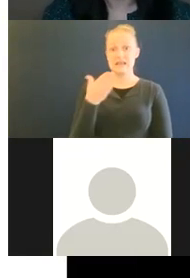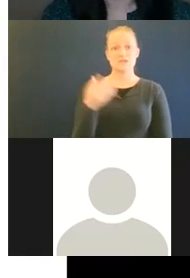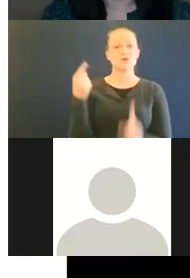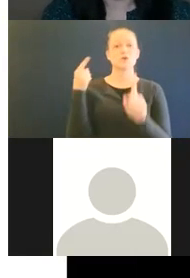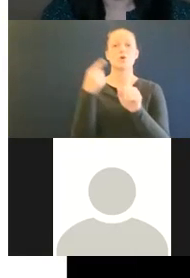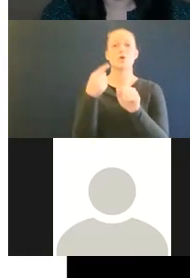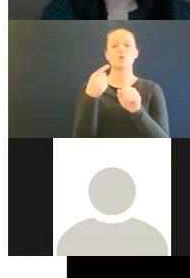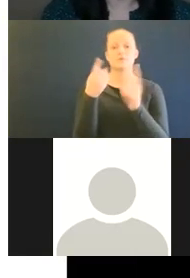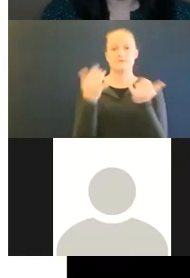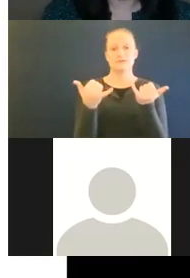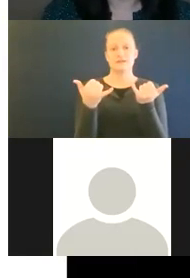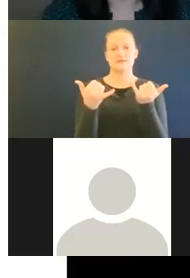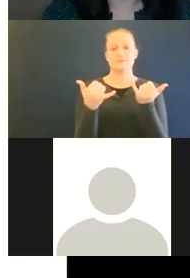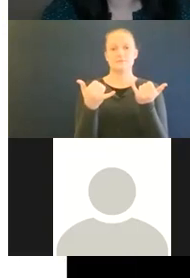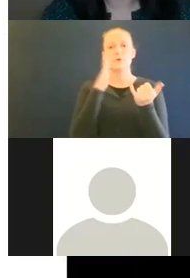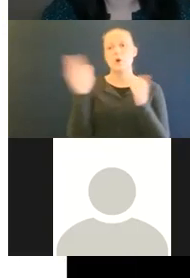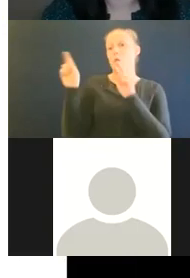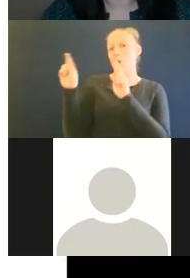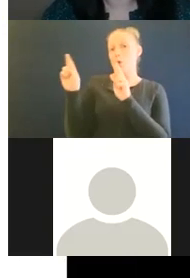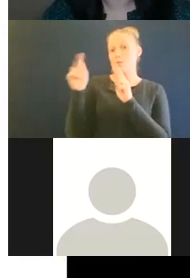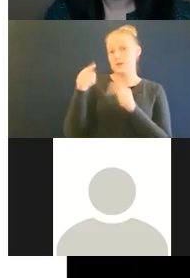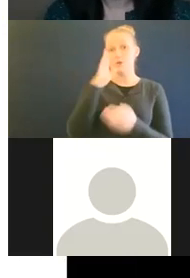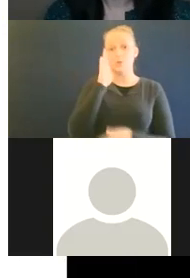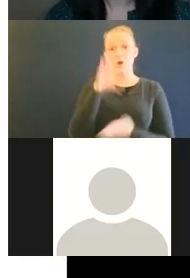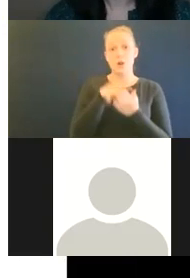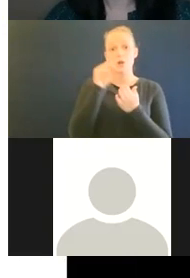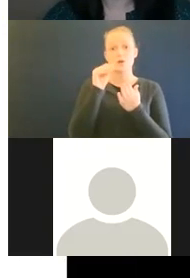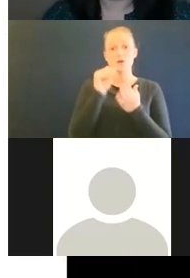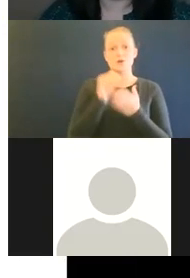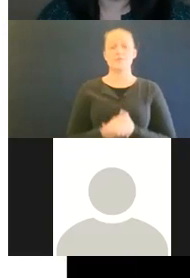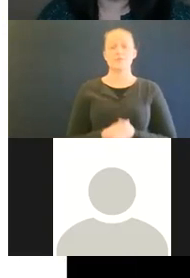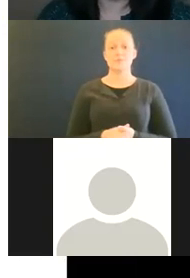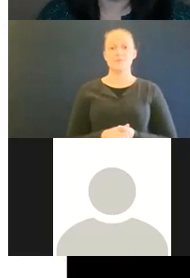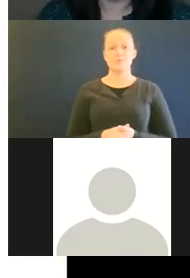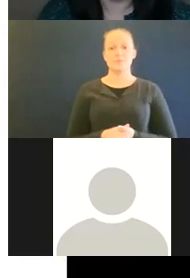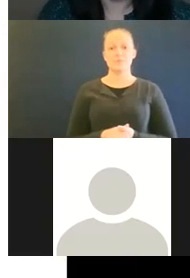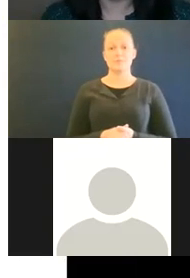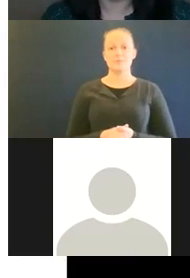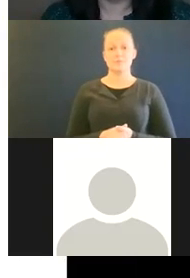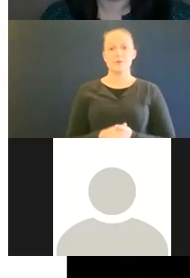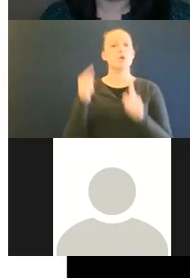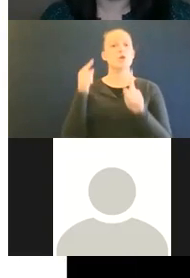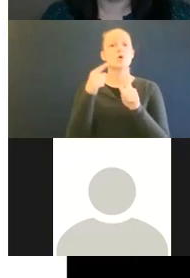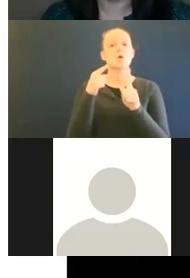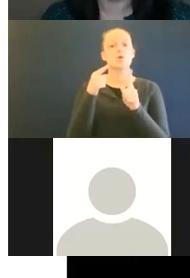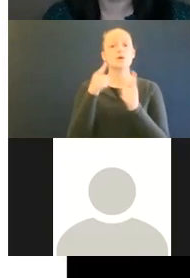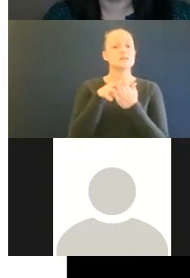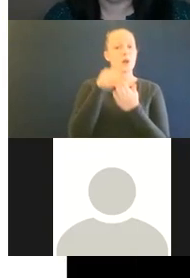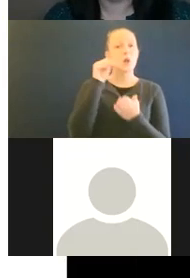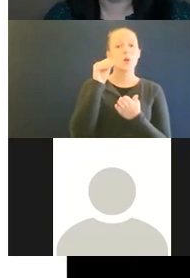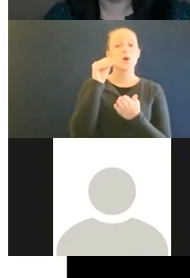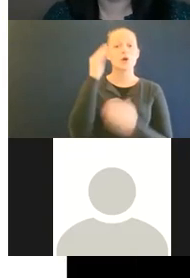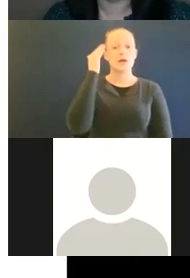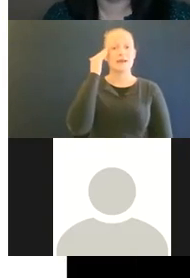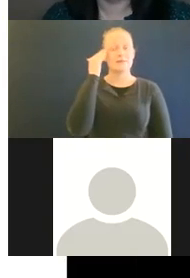today. What we are hoping that you all will get out of our session is to gain knowledge in evidence-based strategies to